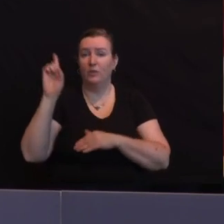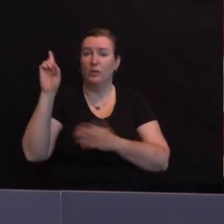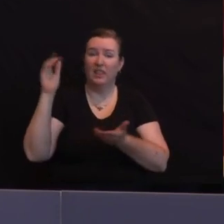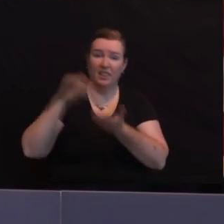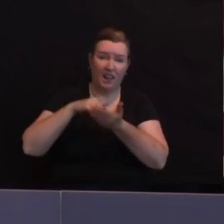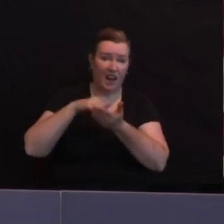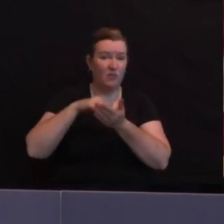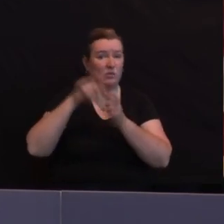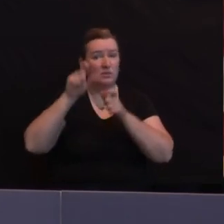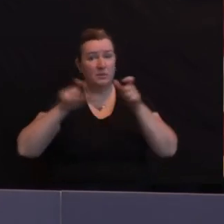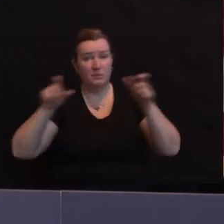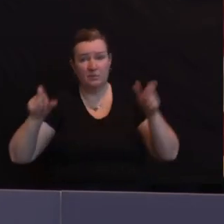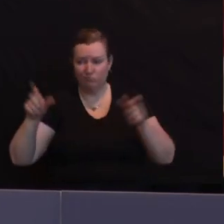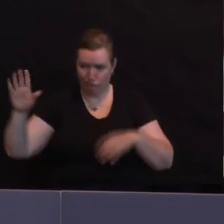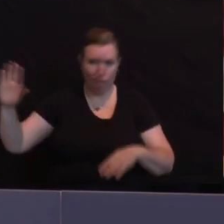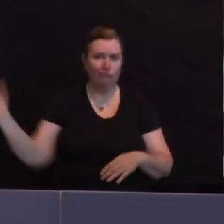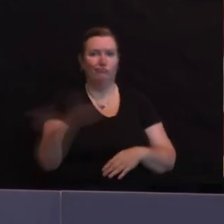individuals were tested.